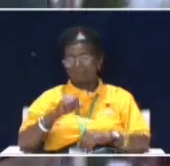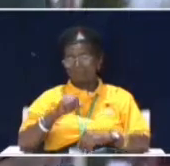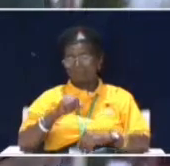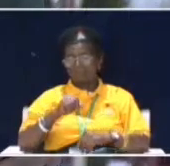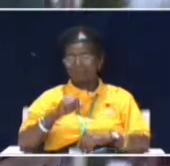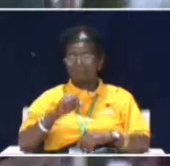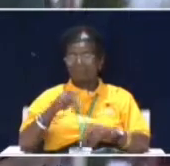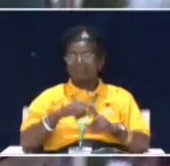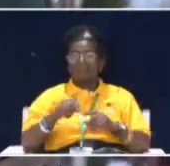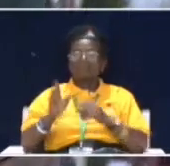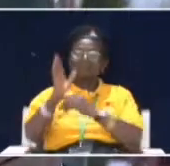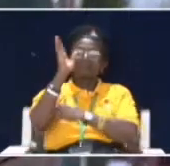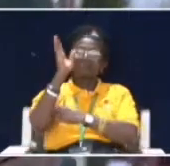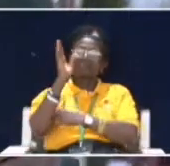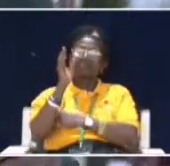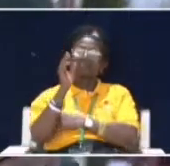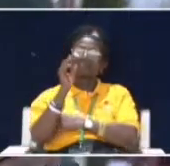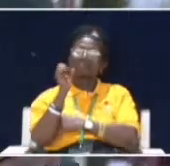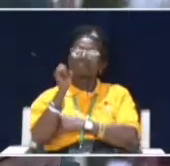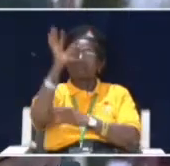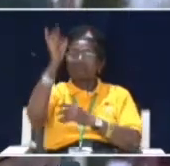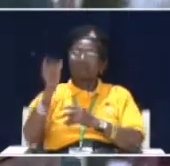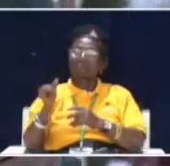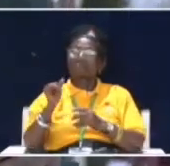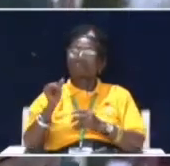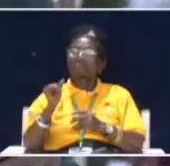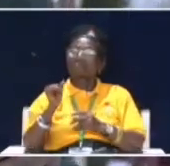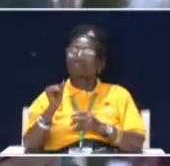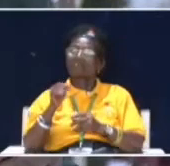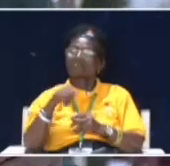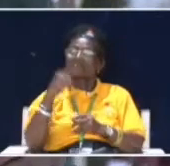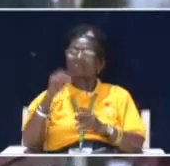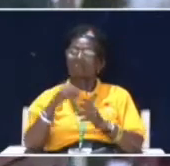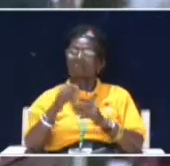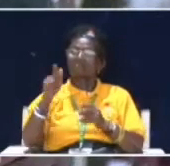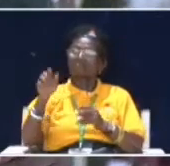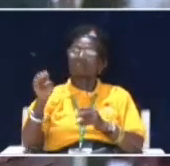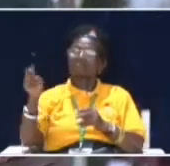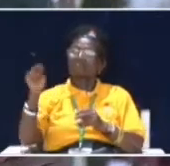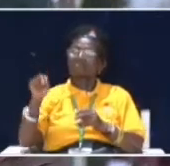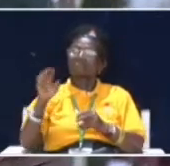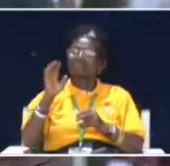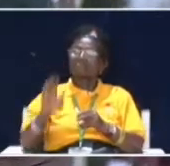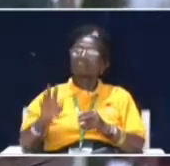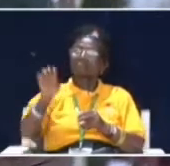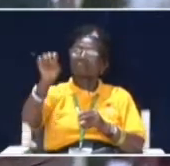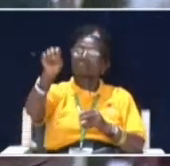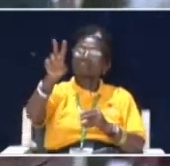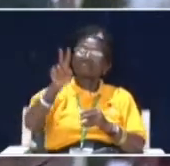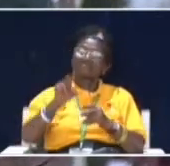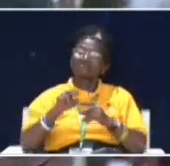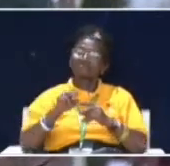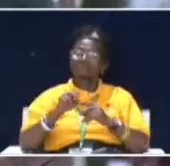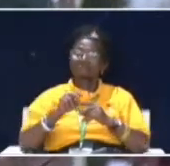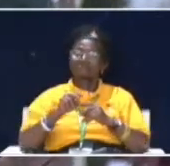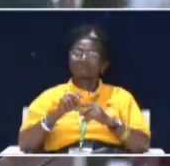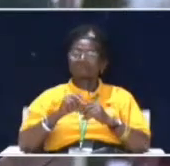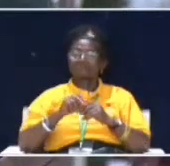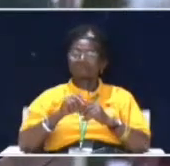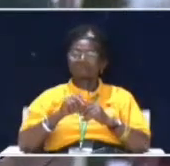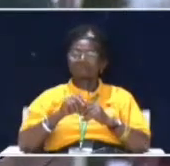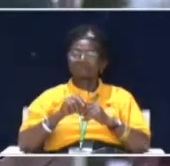When God suddenly said in Genesis chapter 12. Nigba ti Olorun so lojiji ni iwe Genesis ori